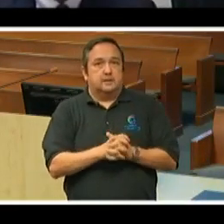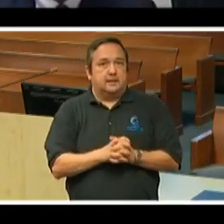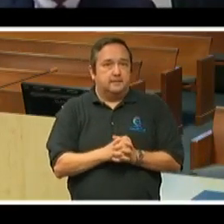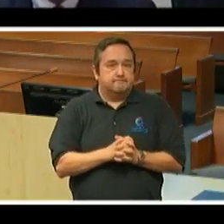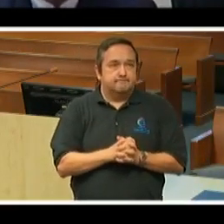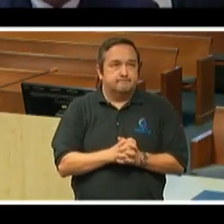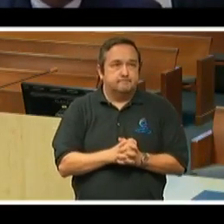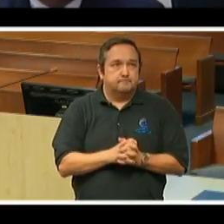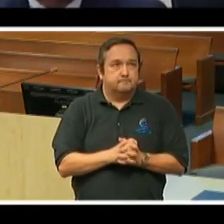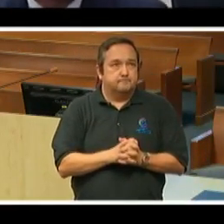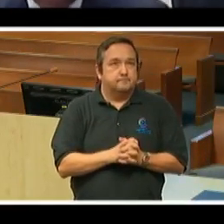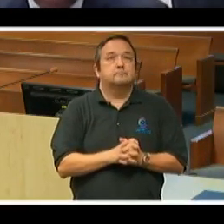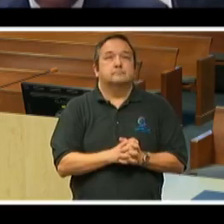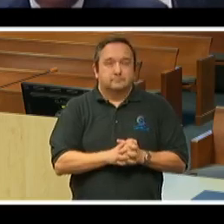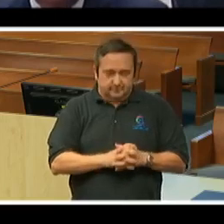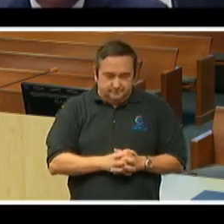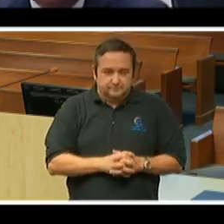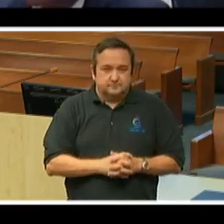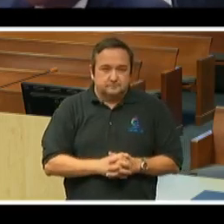The